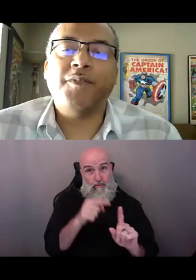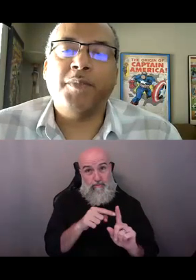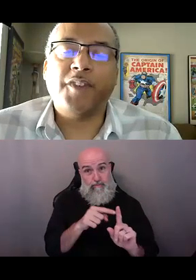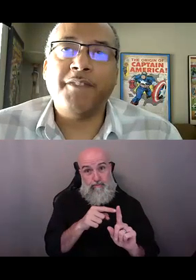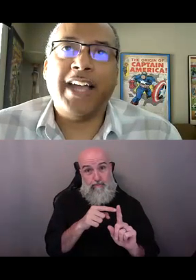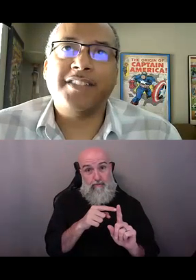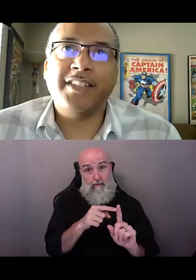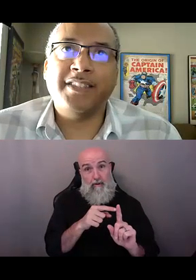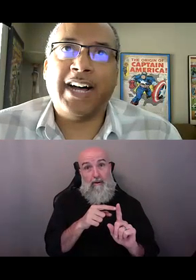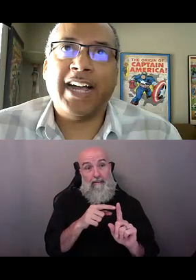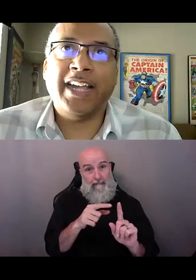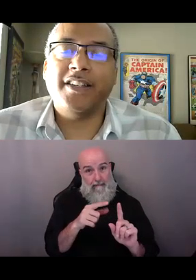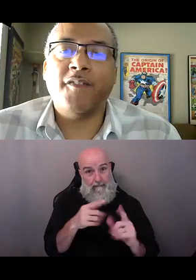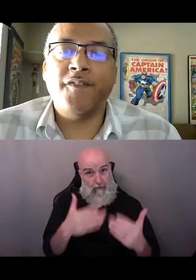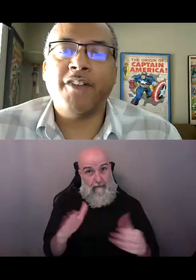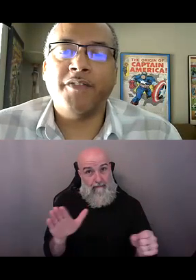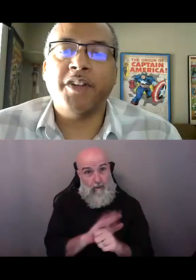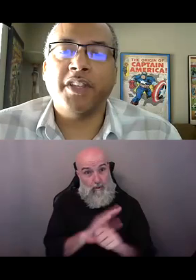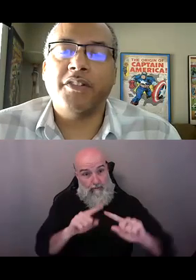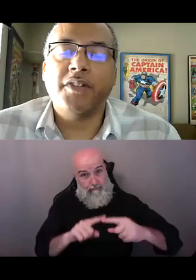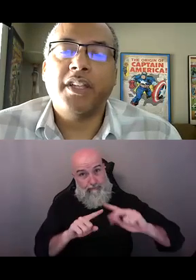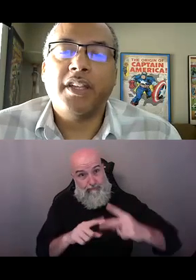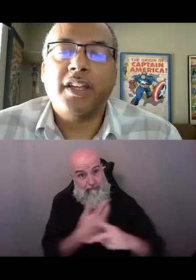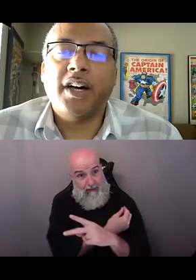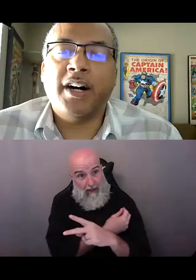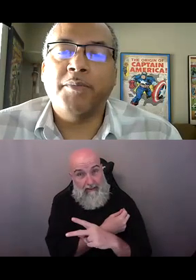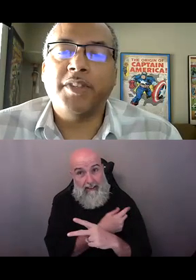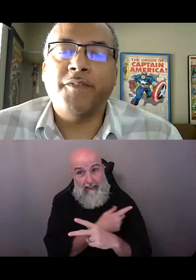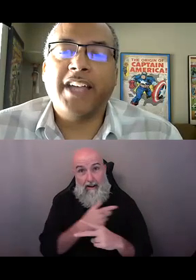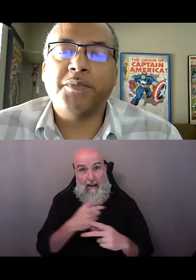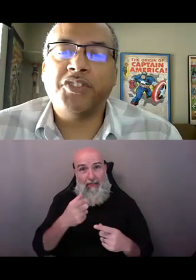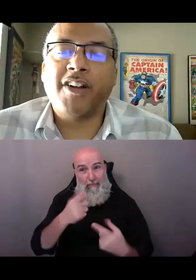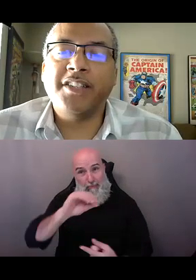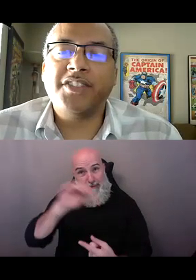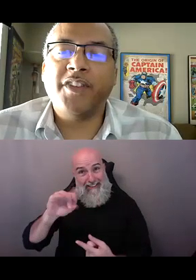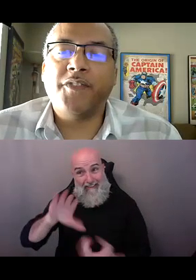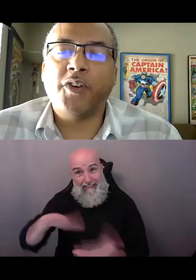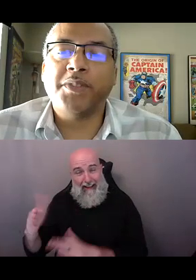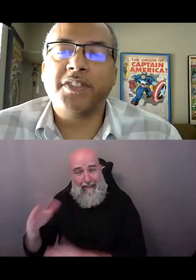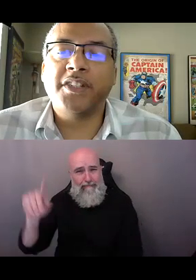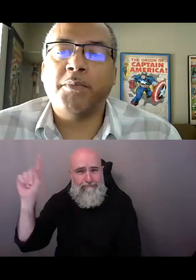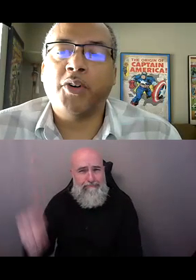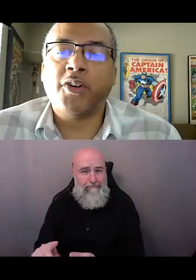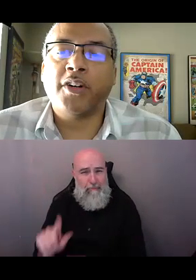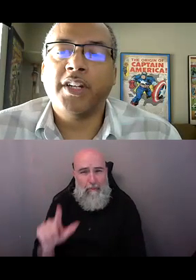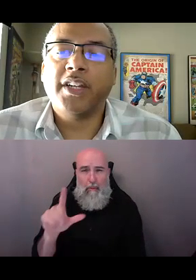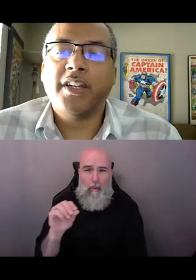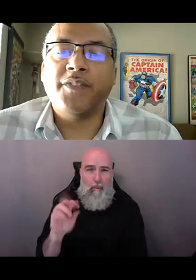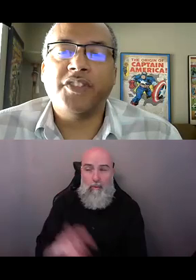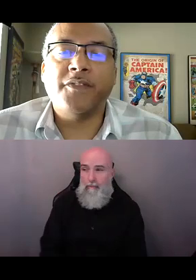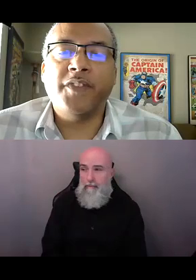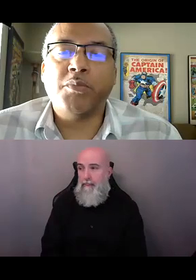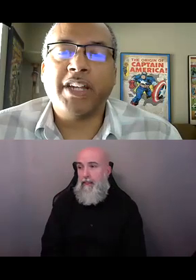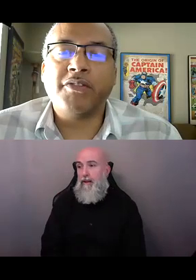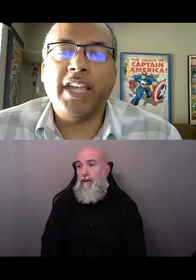have fully vaccinated that died are very, very low. The vast majority, 74% or more